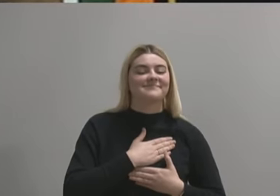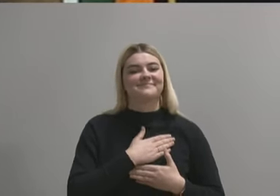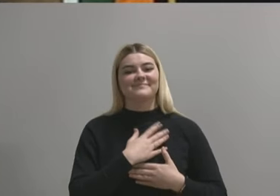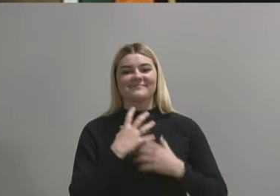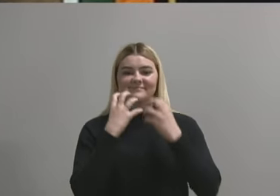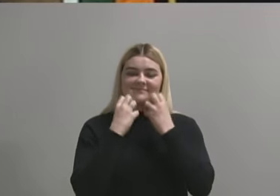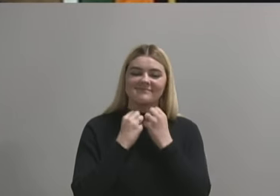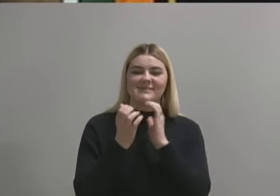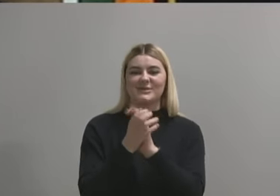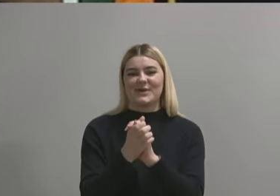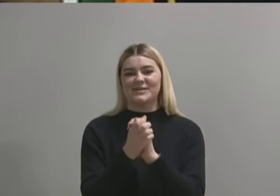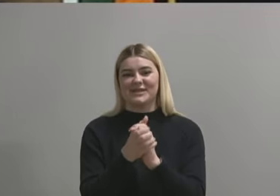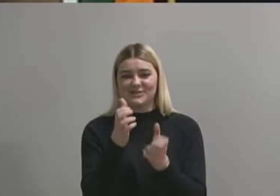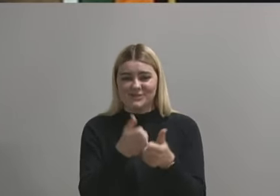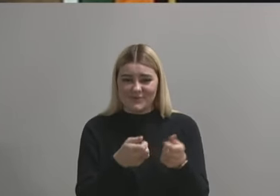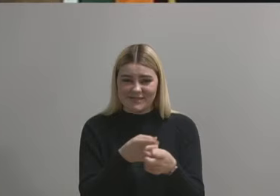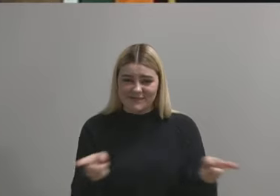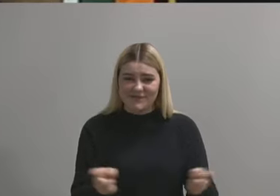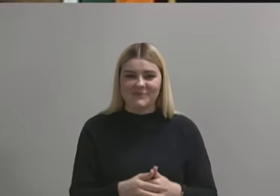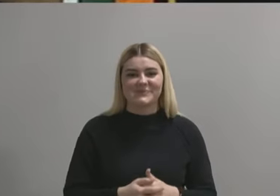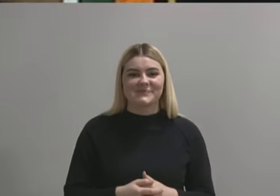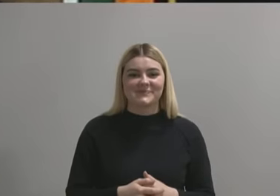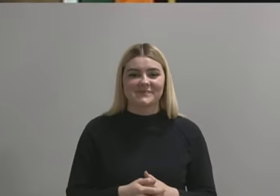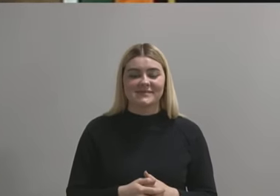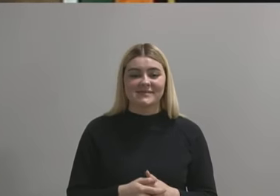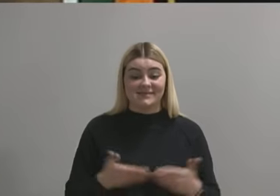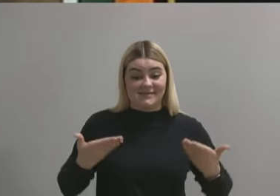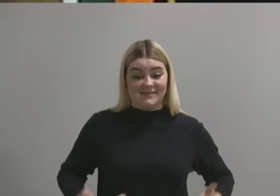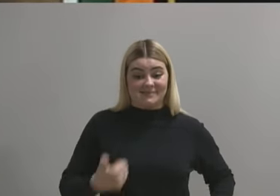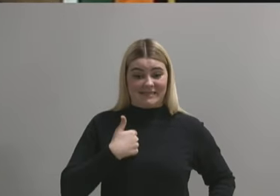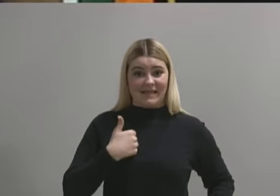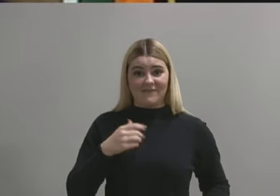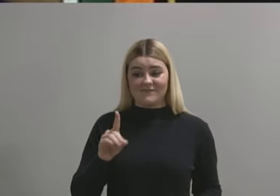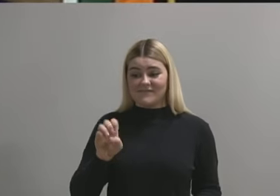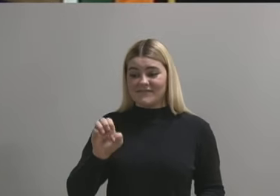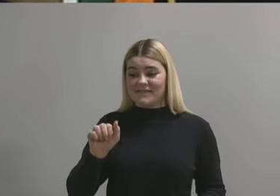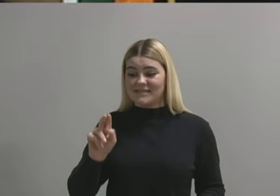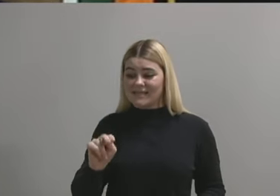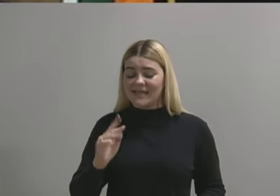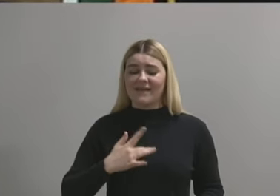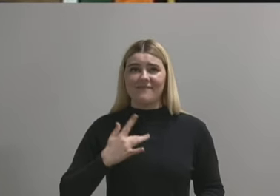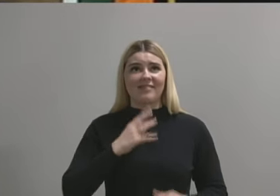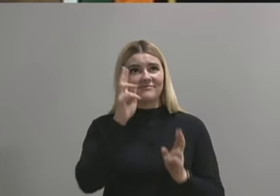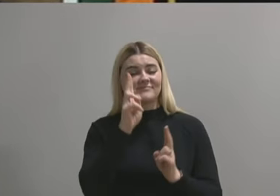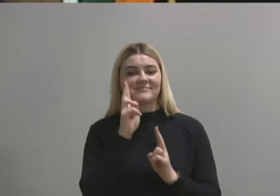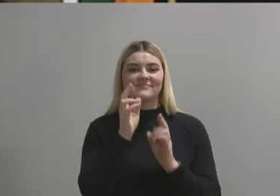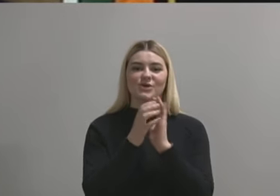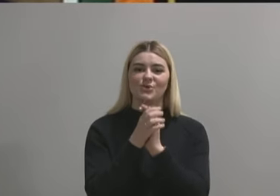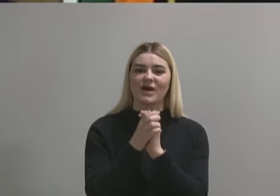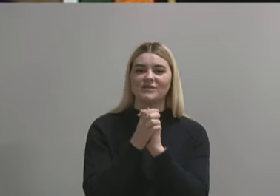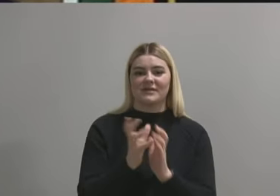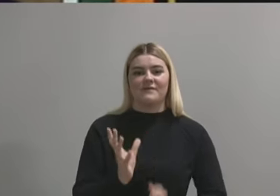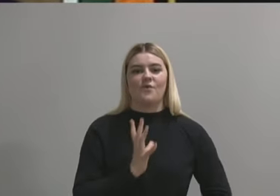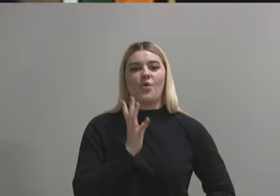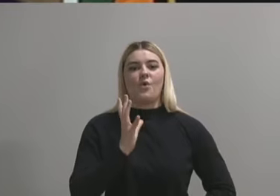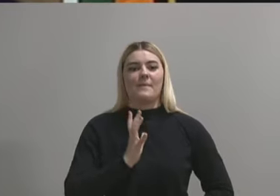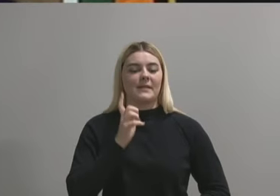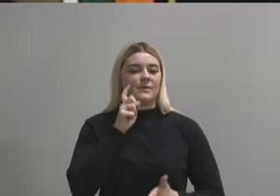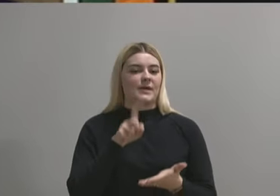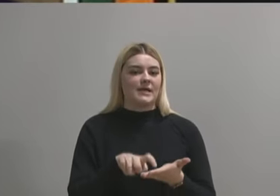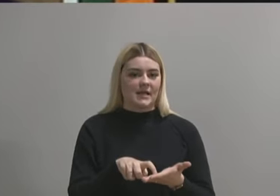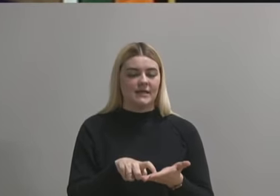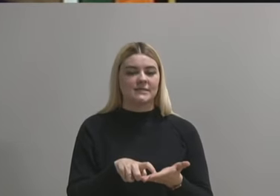congratulations. As Dean, it's my privilege to congratulate and formally